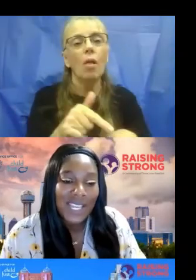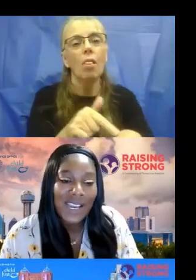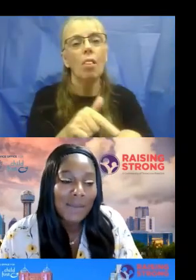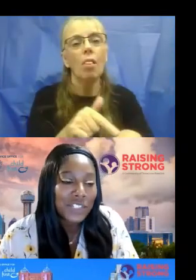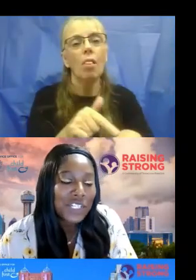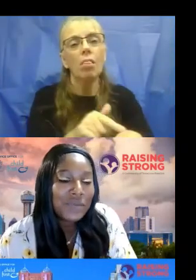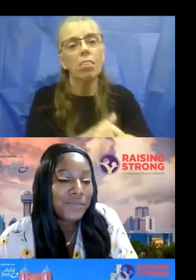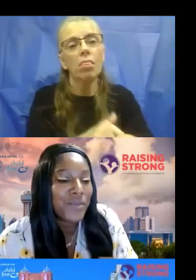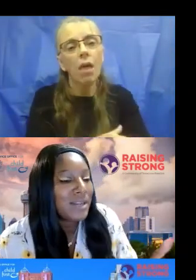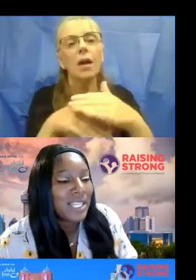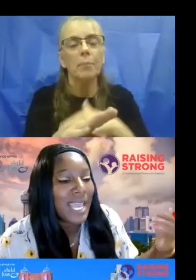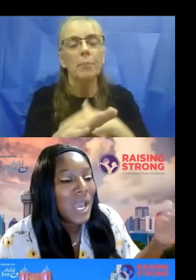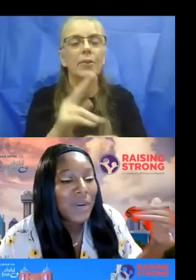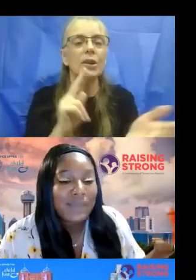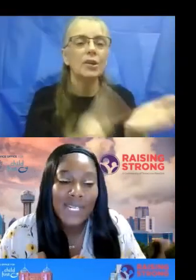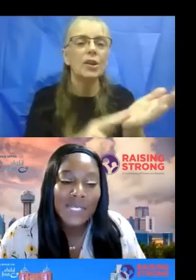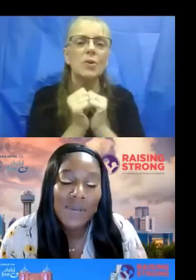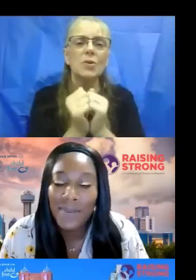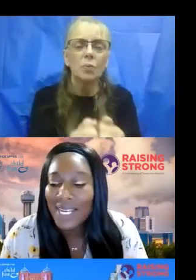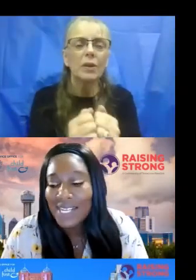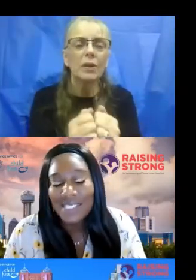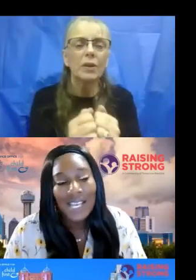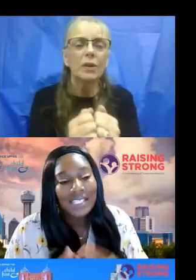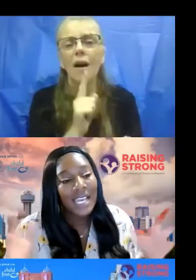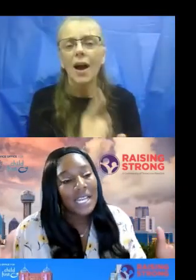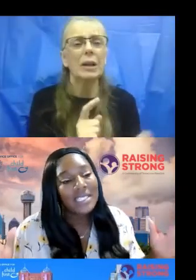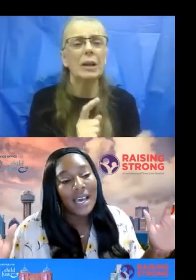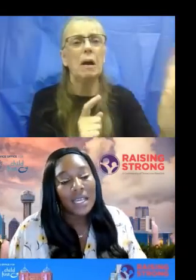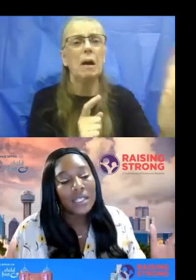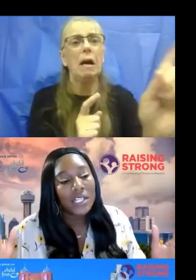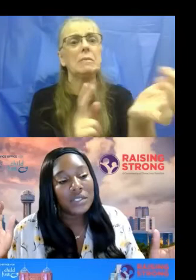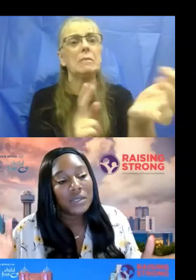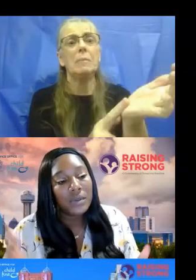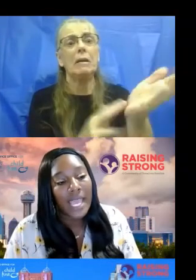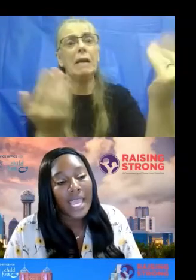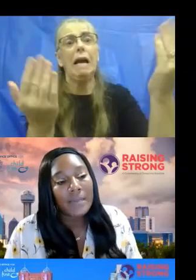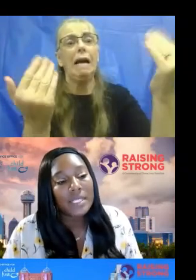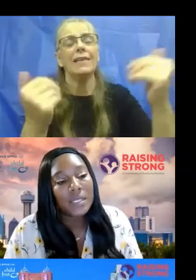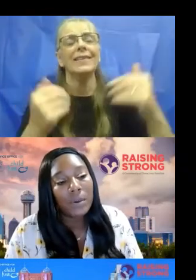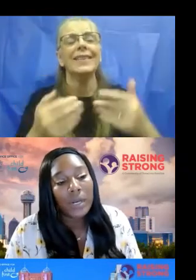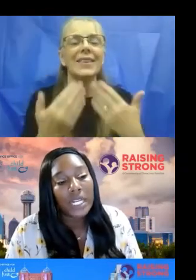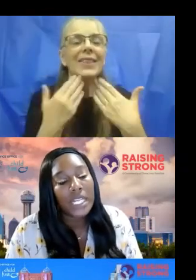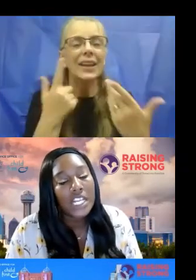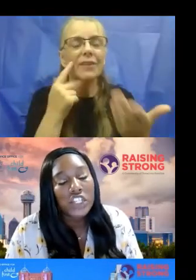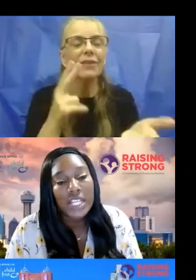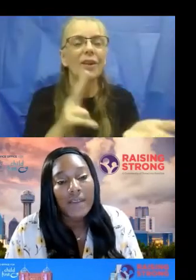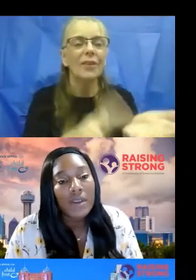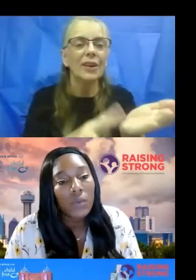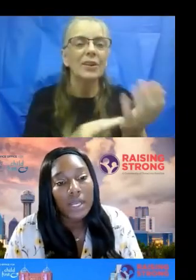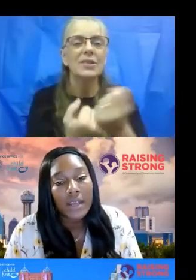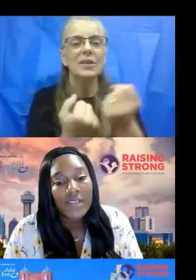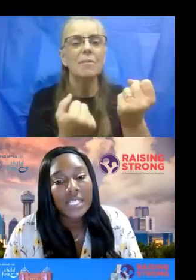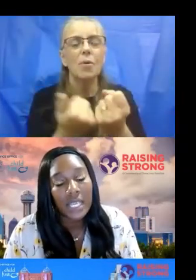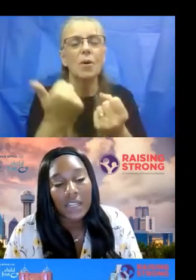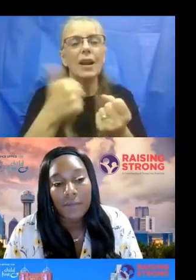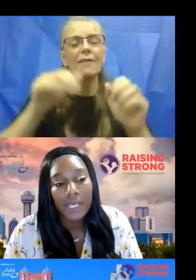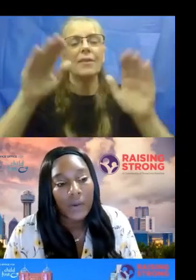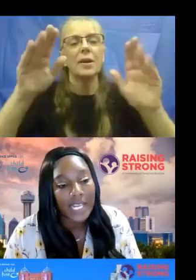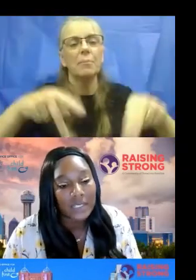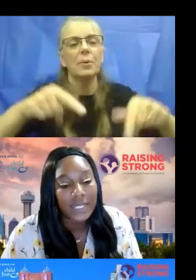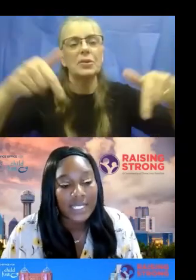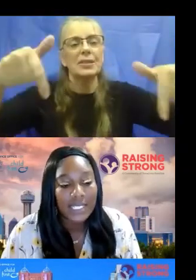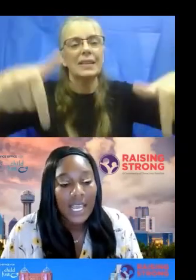nurse was there. I'm sure you were prone to like, where's my nurse, where's my nurse? Shout out to all the nurses who came and supported each and every one of us